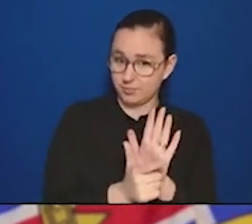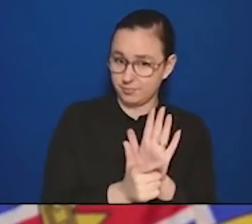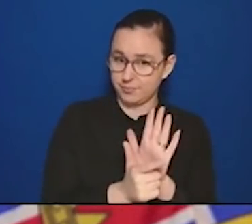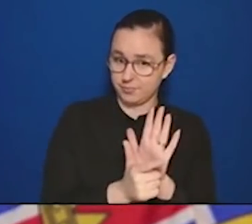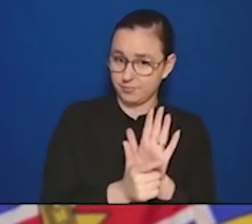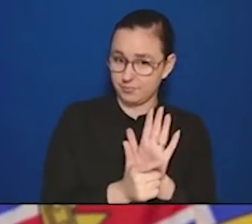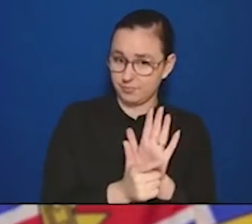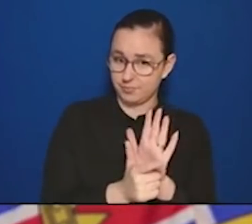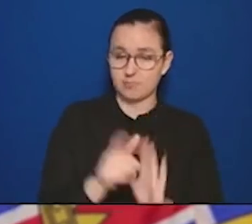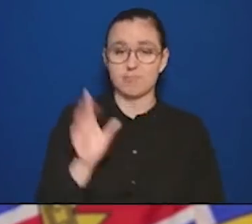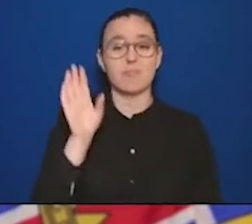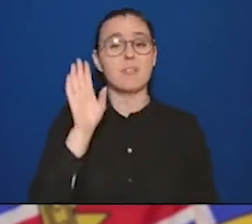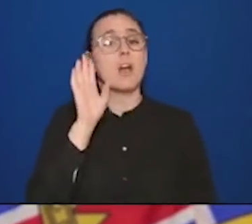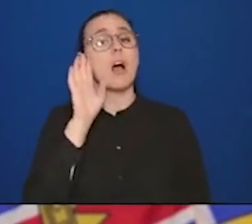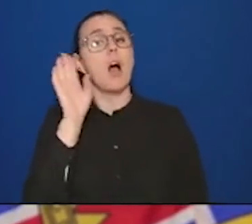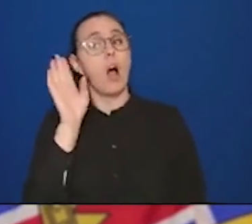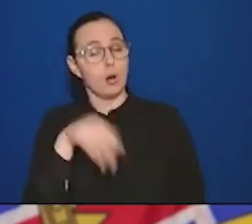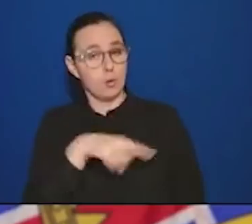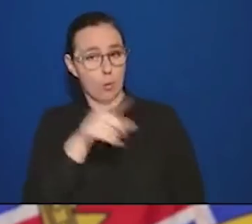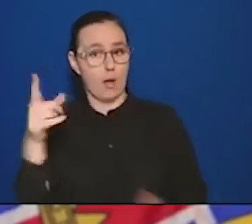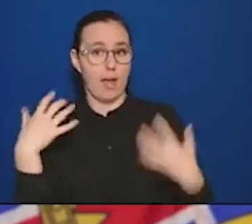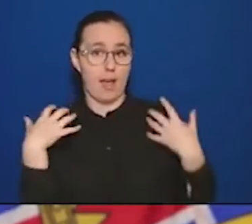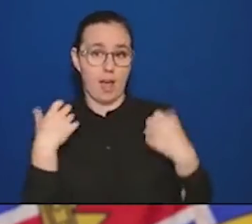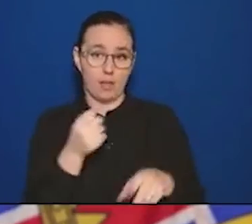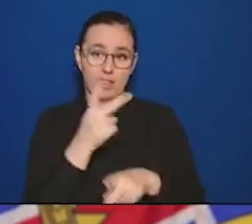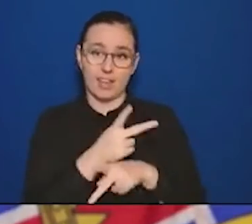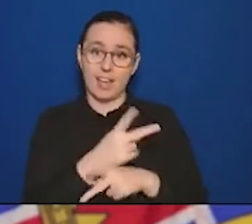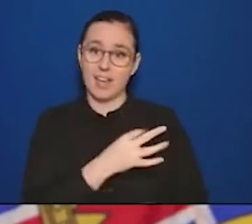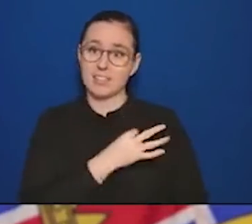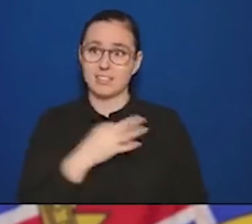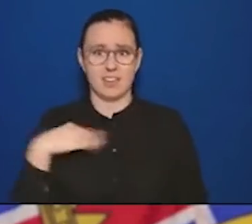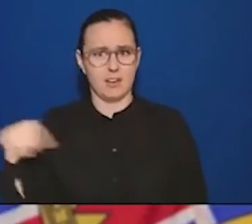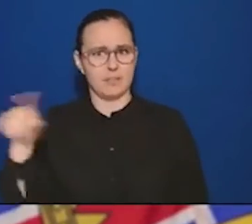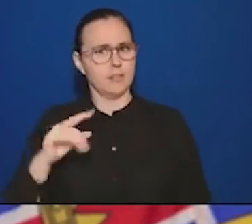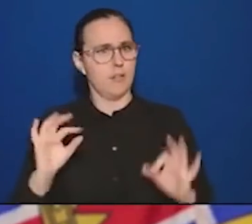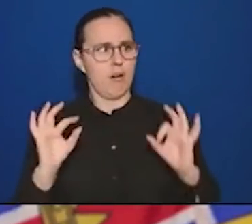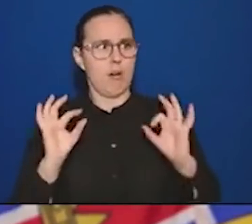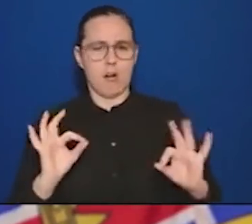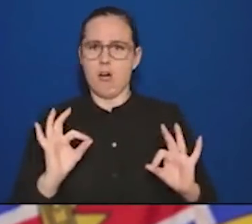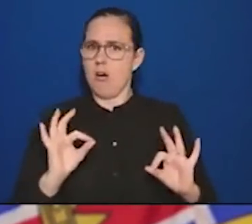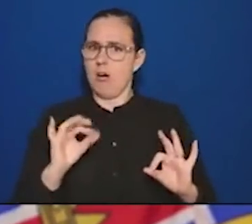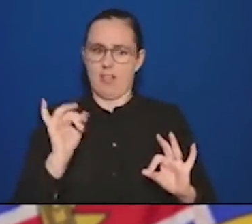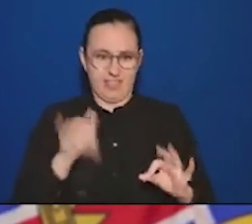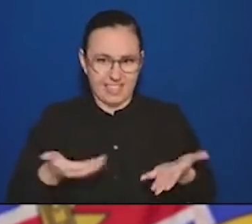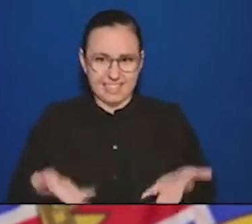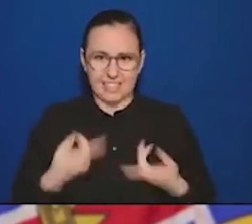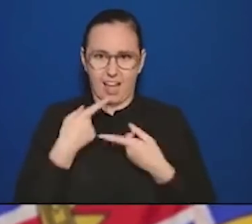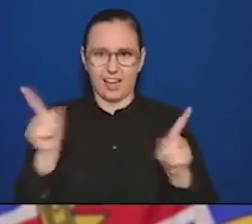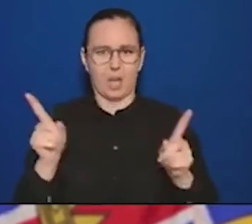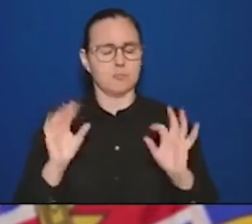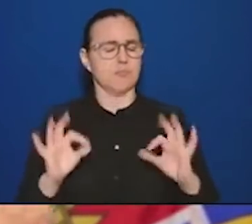everywhere who are treating those who become ill welcome this news as well. Thank you very much.